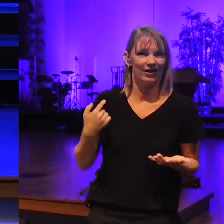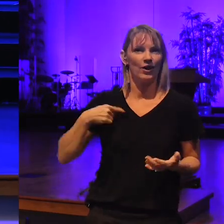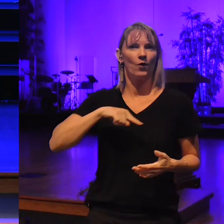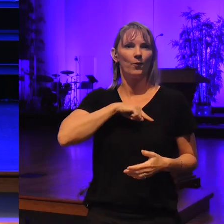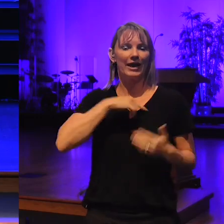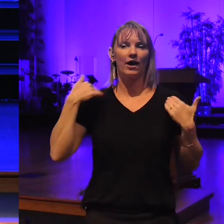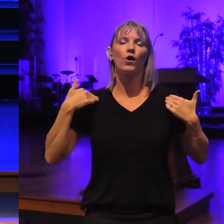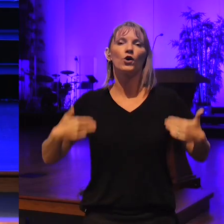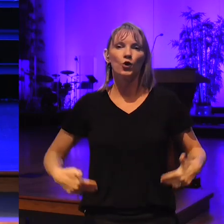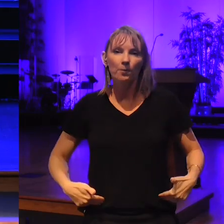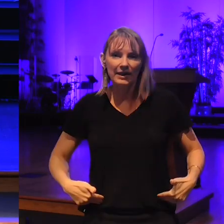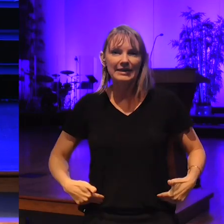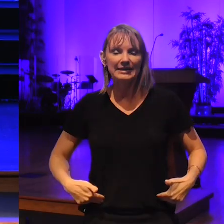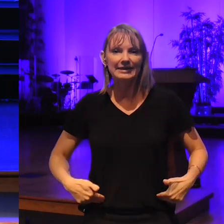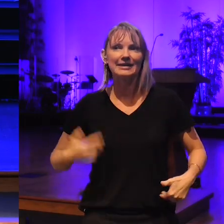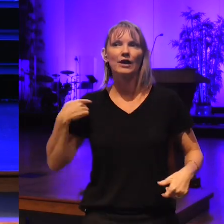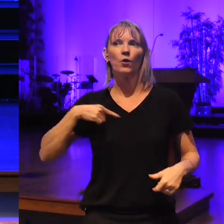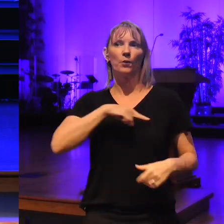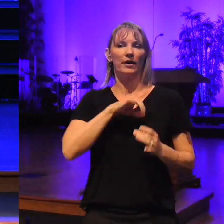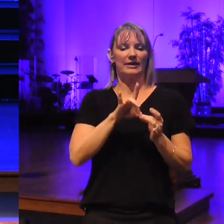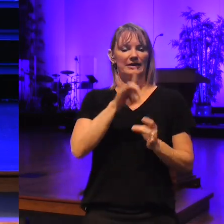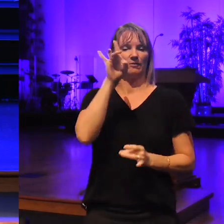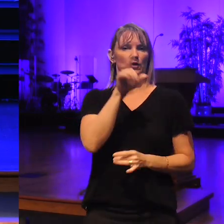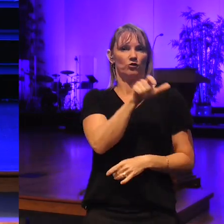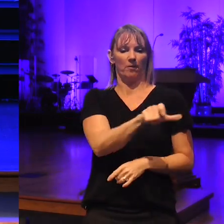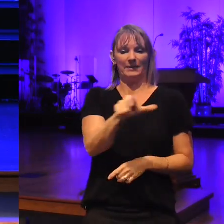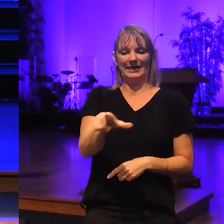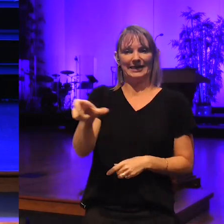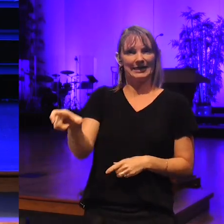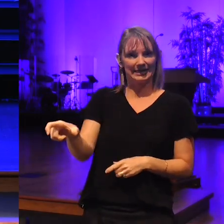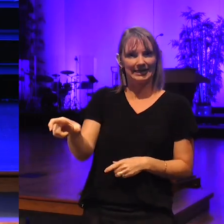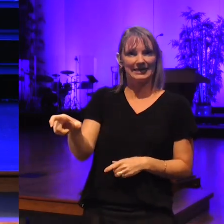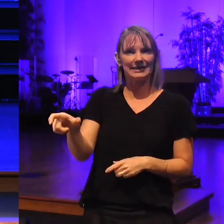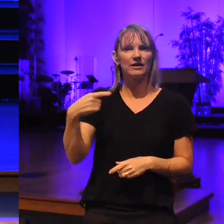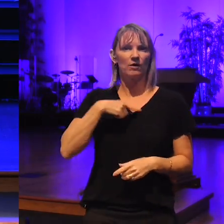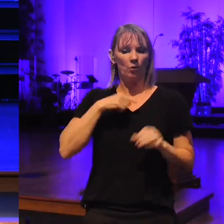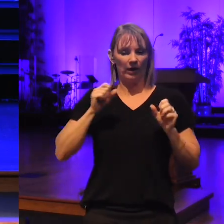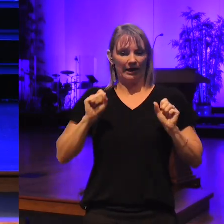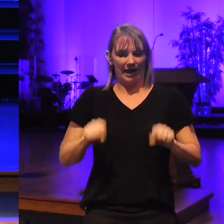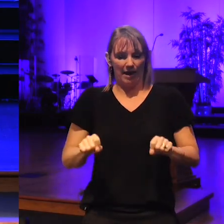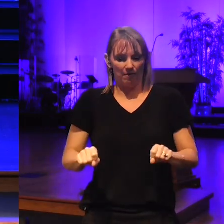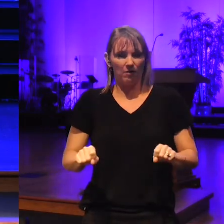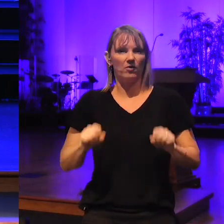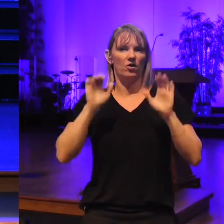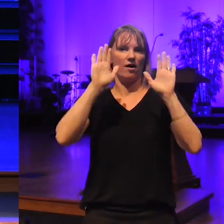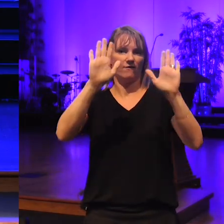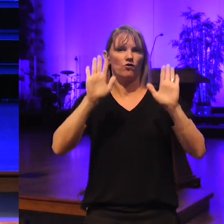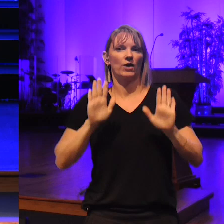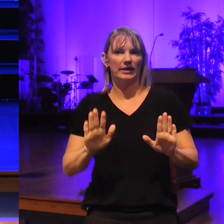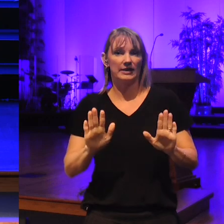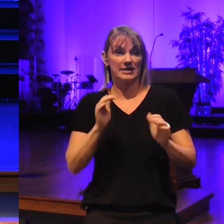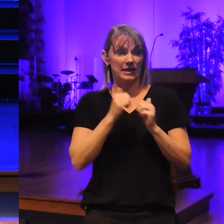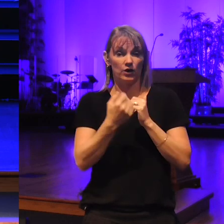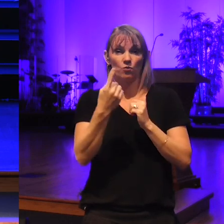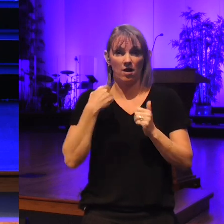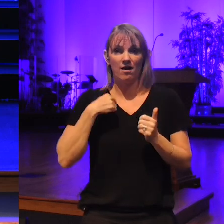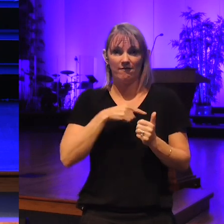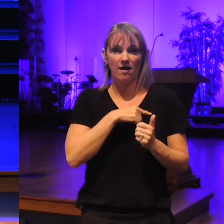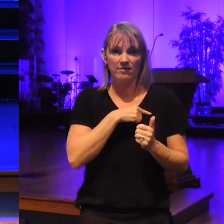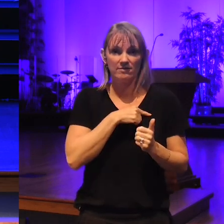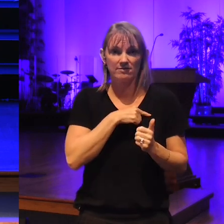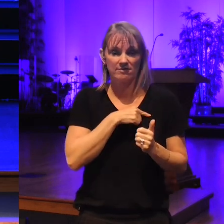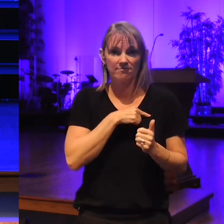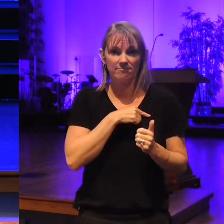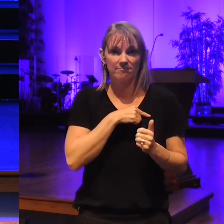We are humans. We are spiritual beings, and we're capable of greatness, each one of